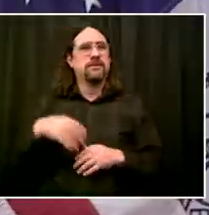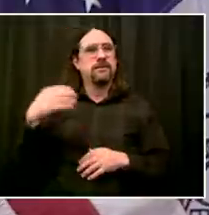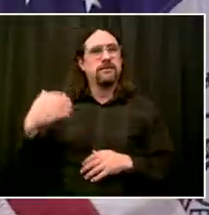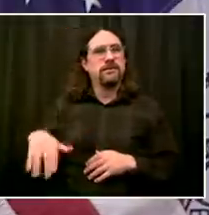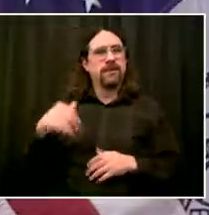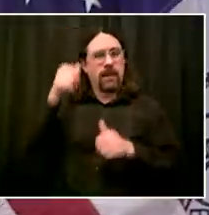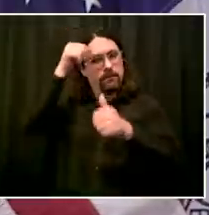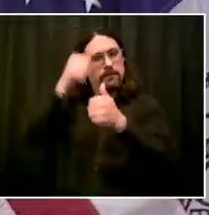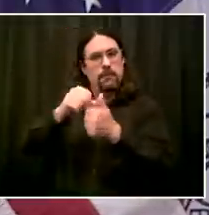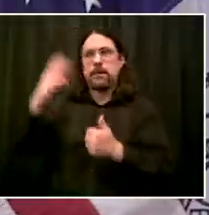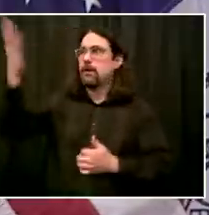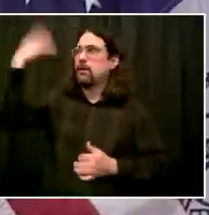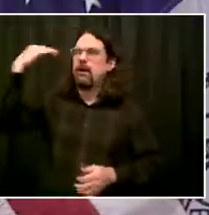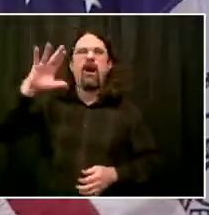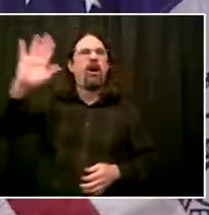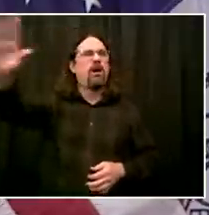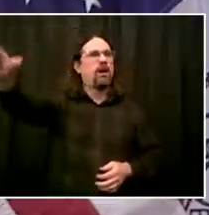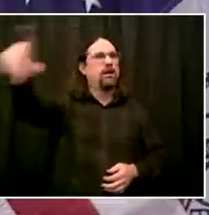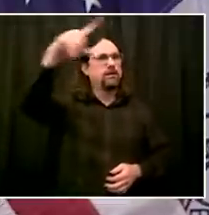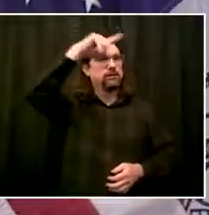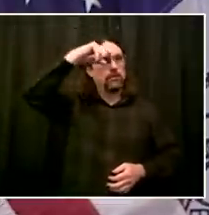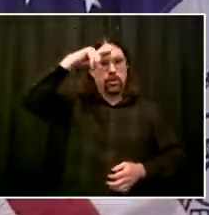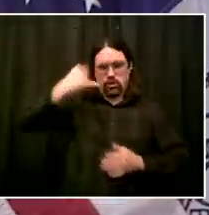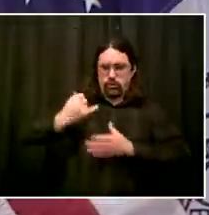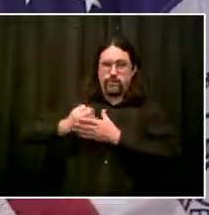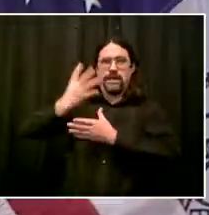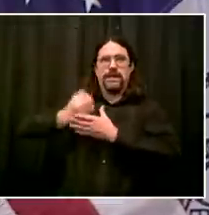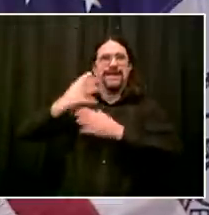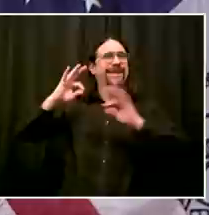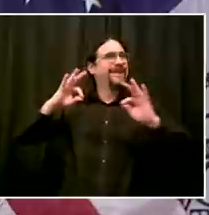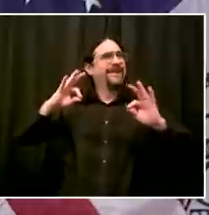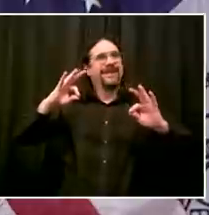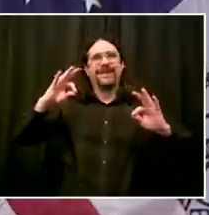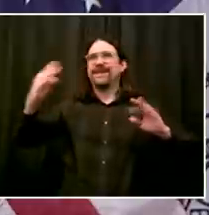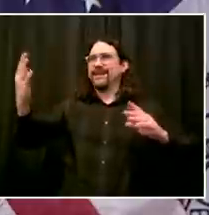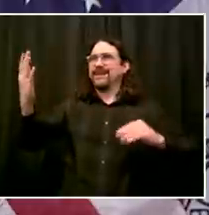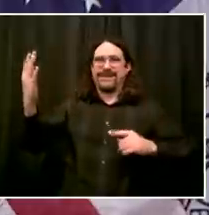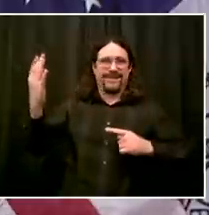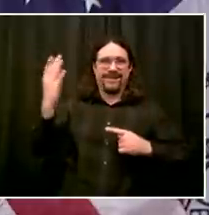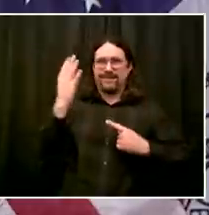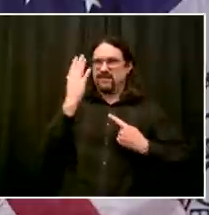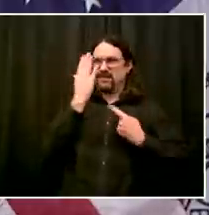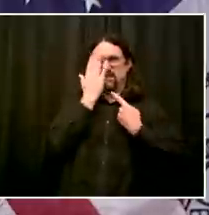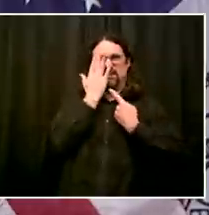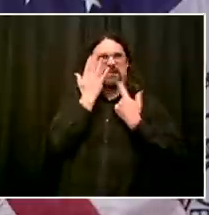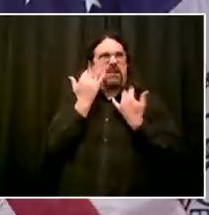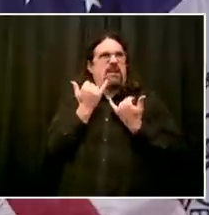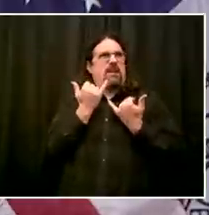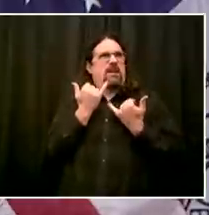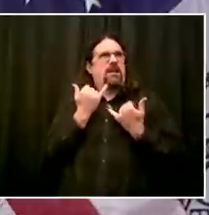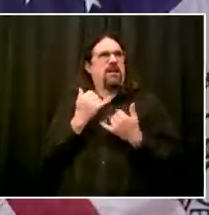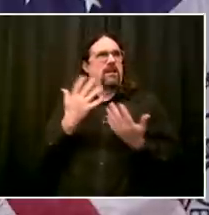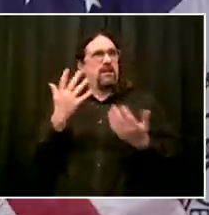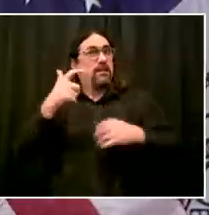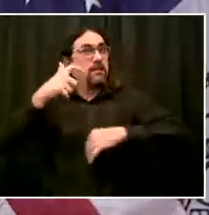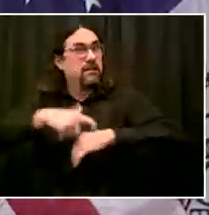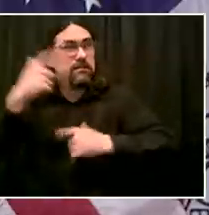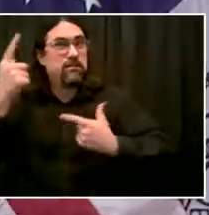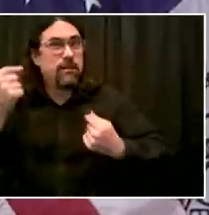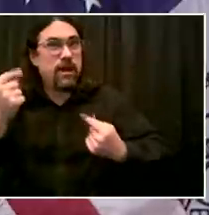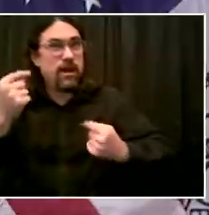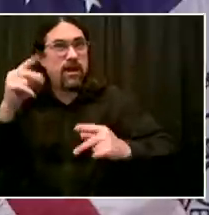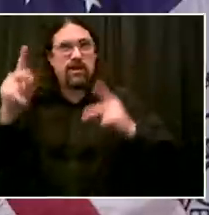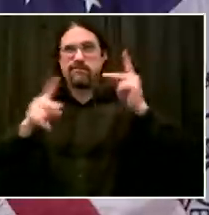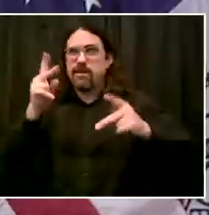do. All the time we want to spend at the beach or with family, at barbecues, outdoor concerts, you name